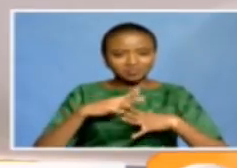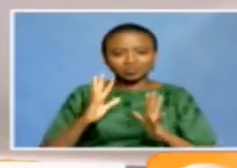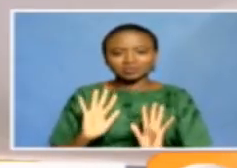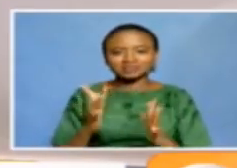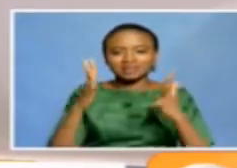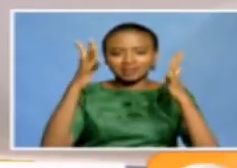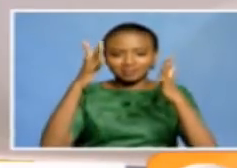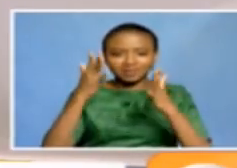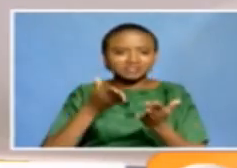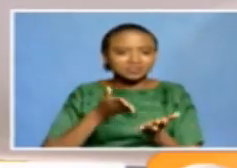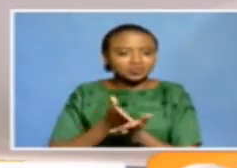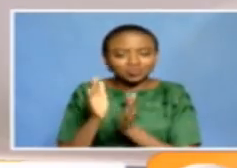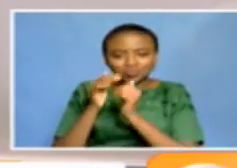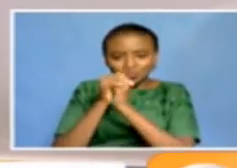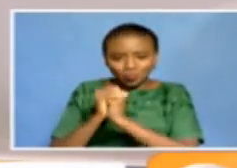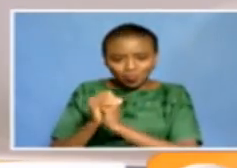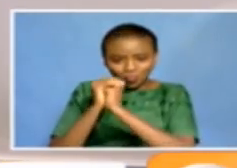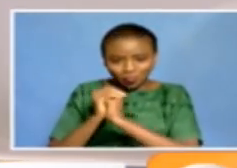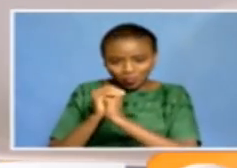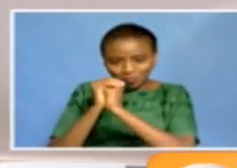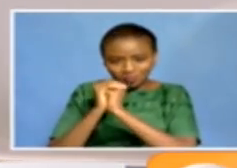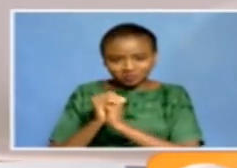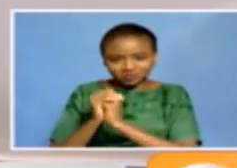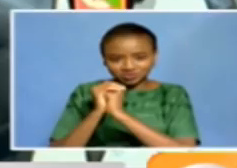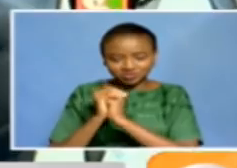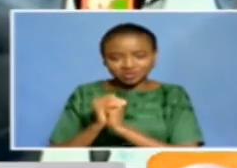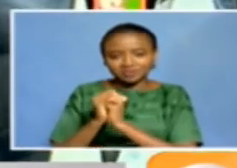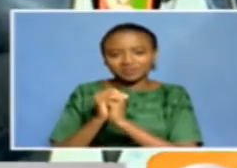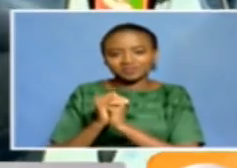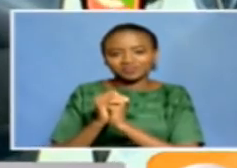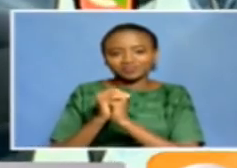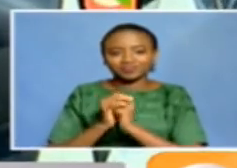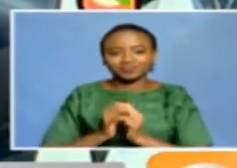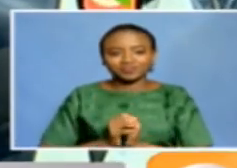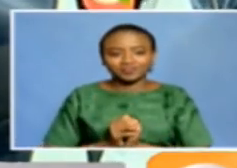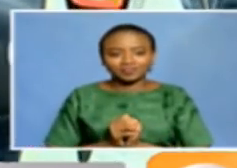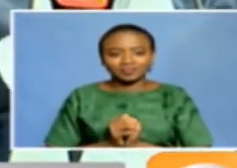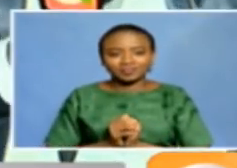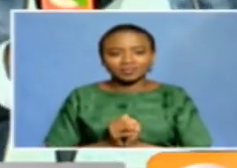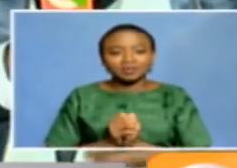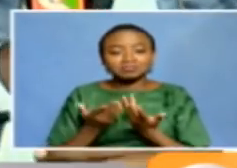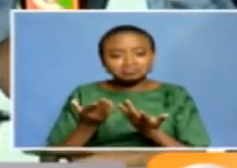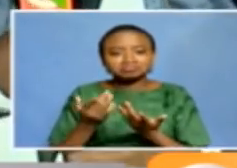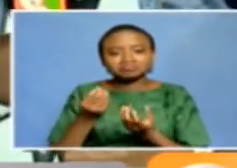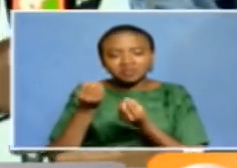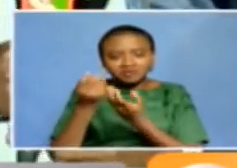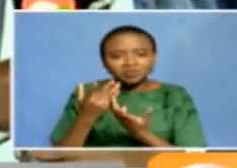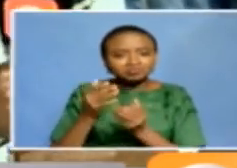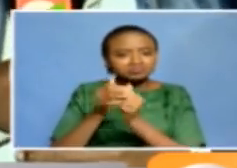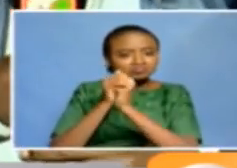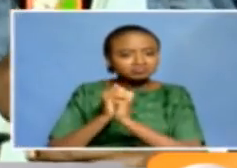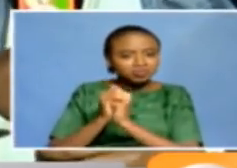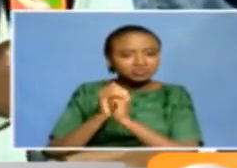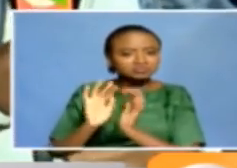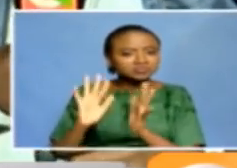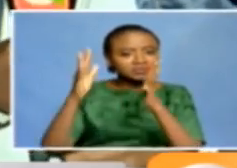year with worship as well. Elphas Lagat is on the ground. Elphas, what can you tell us about celebrations